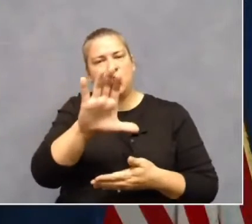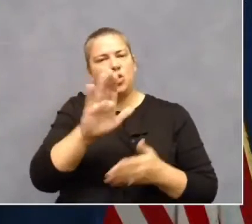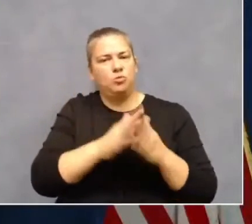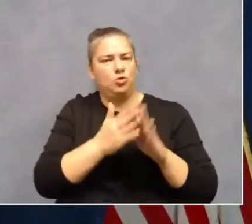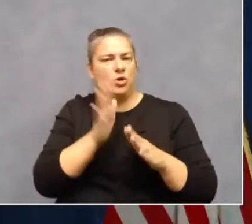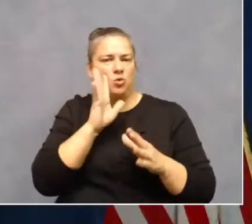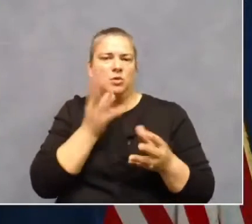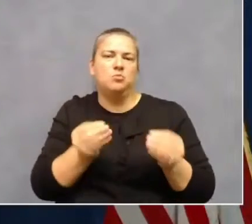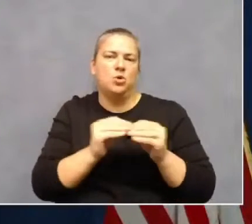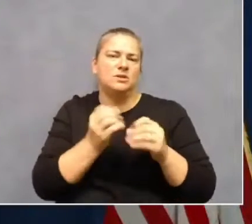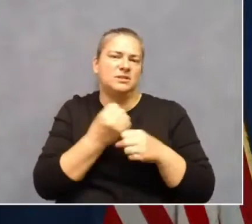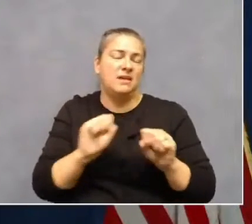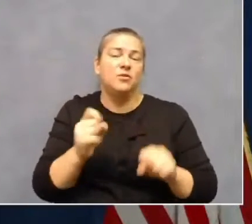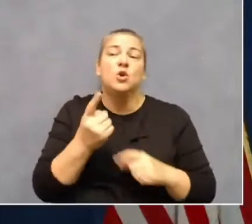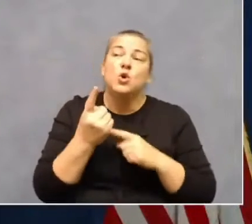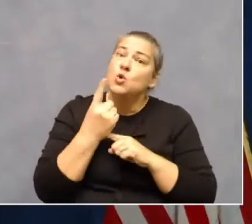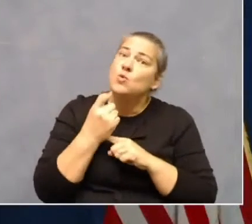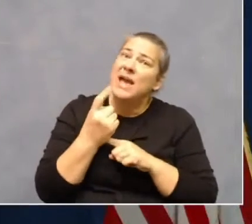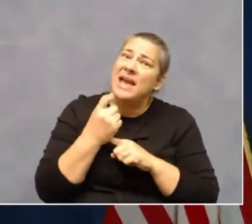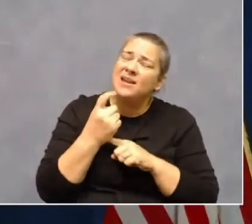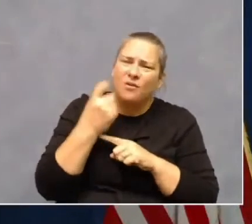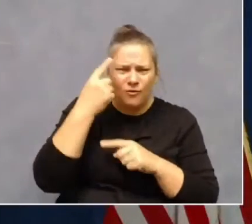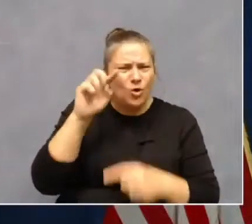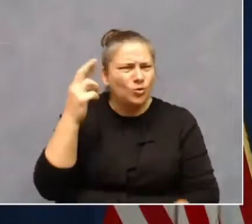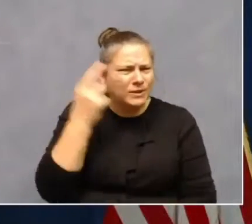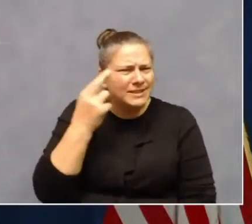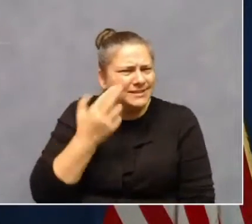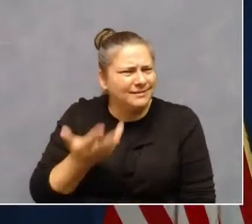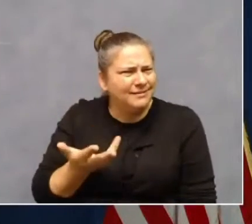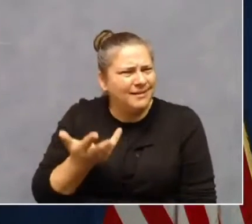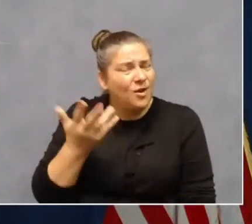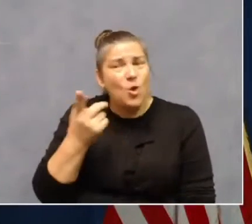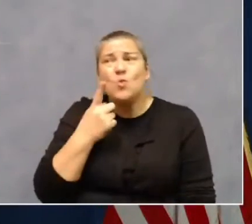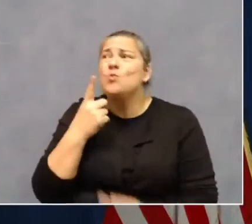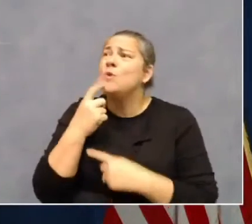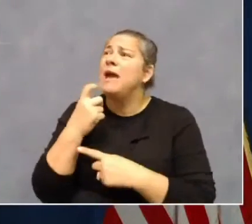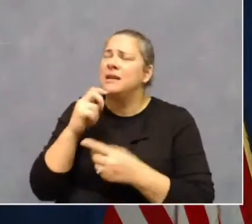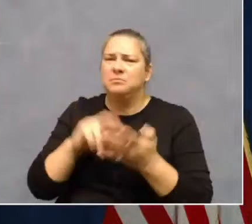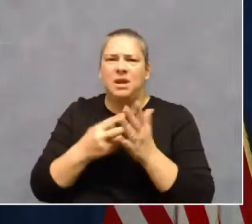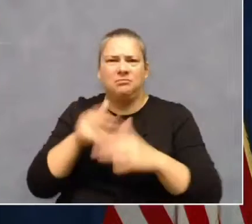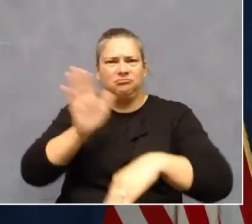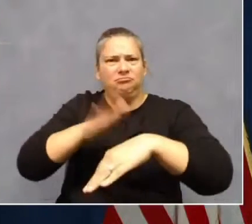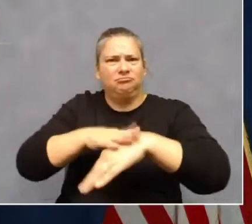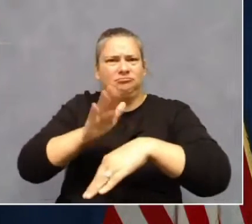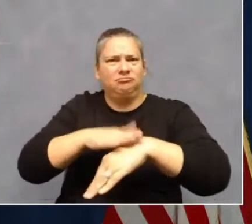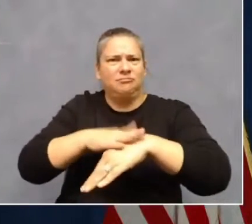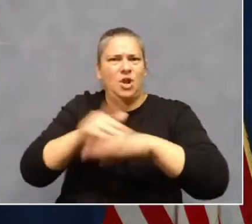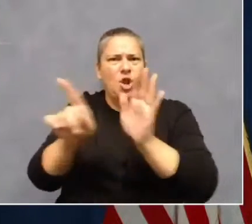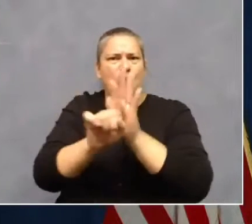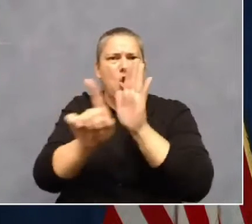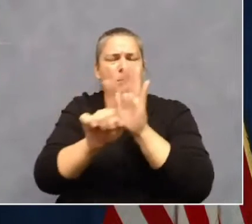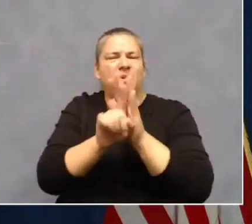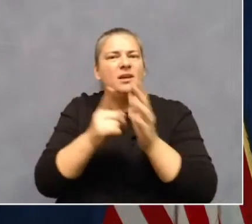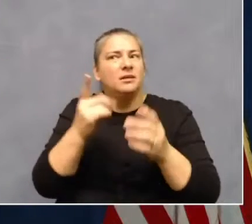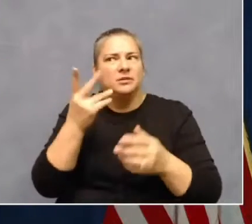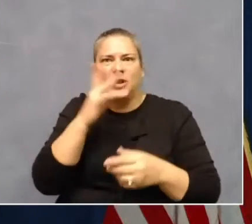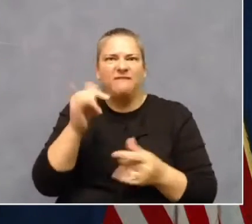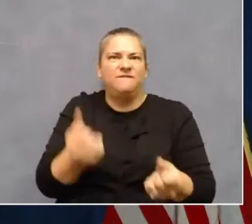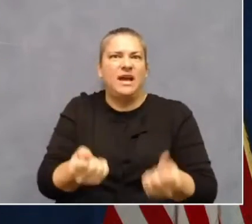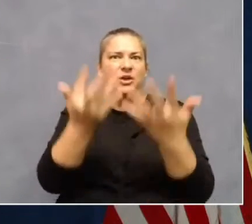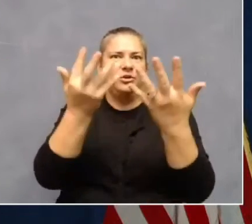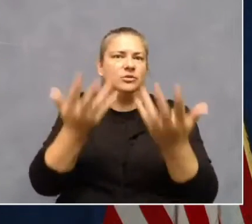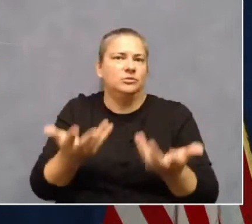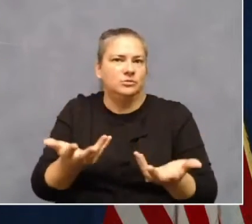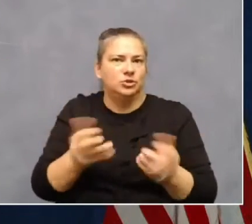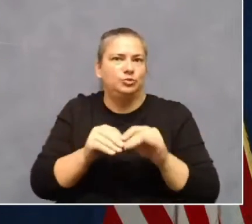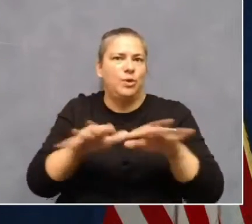color red is used for a reason. It's an alarm. Take it as the color of fire because that's how it's spreading. When you reach